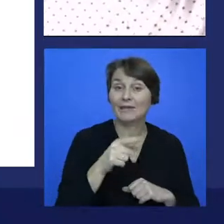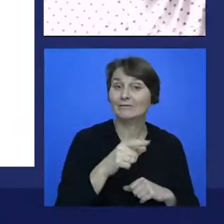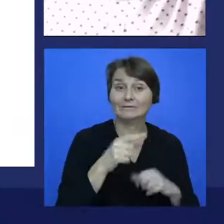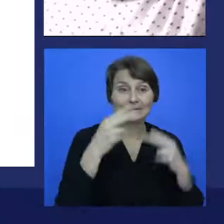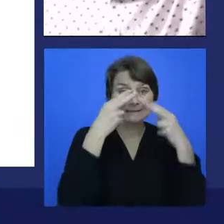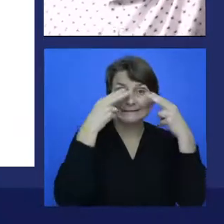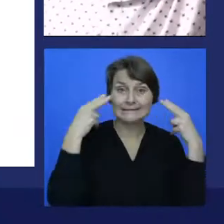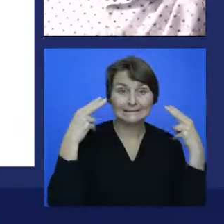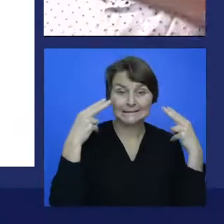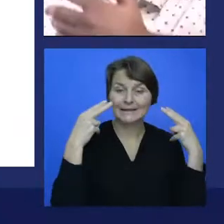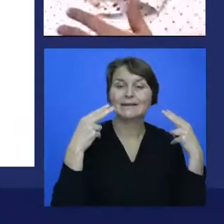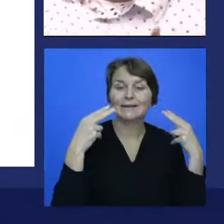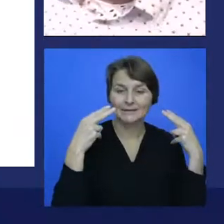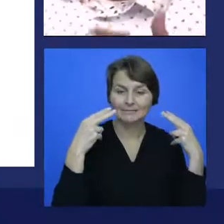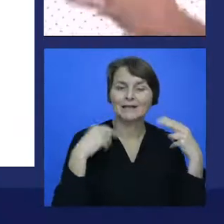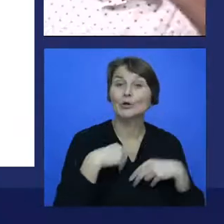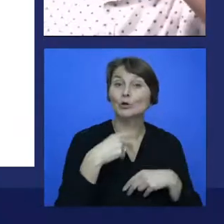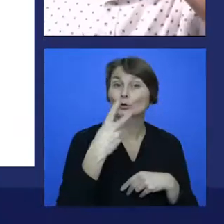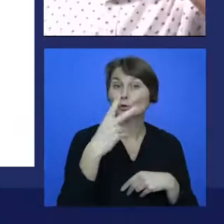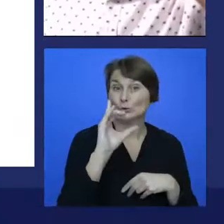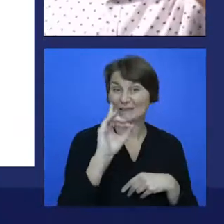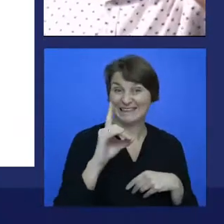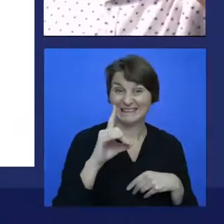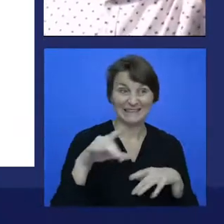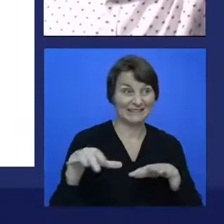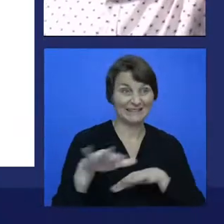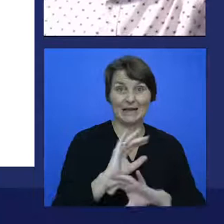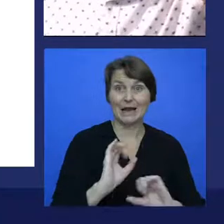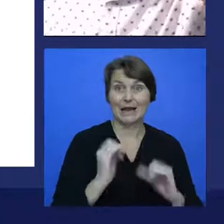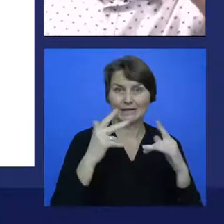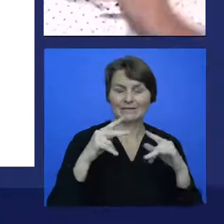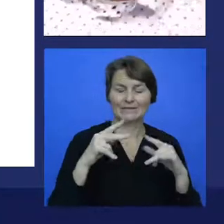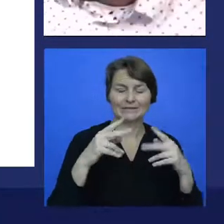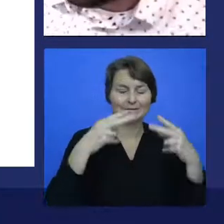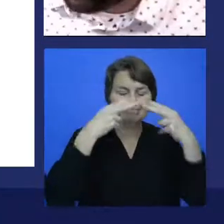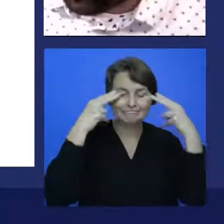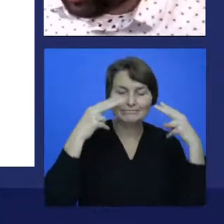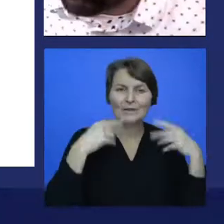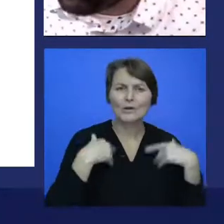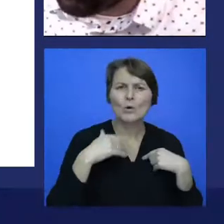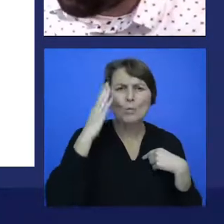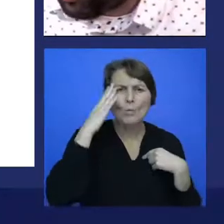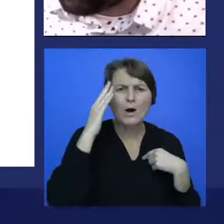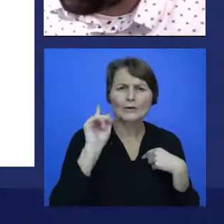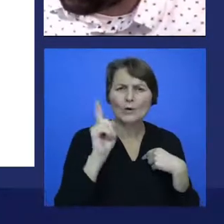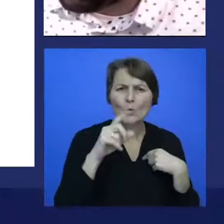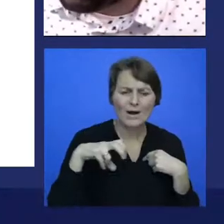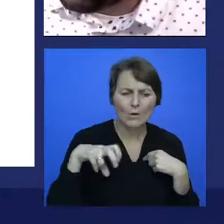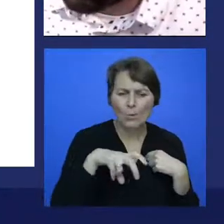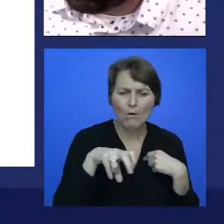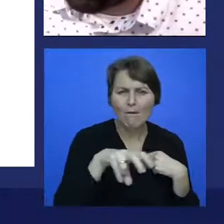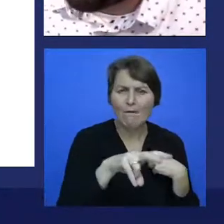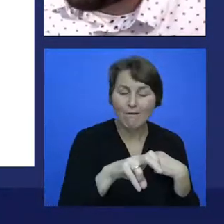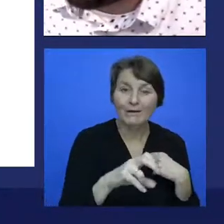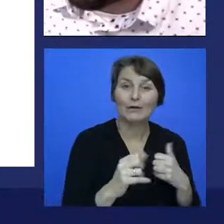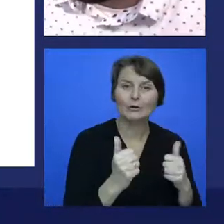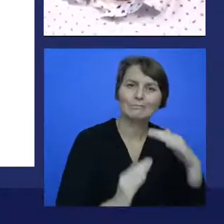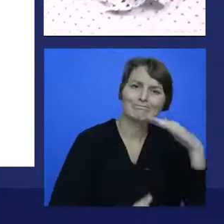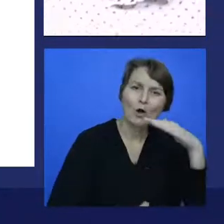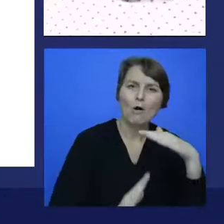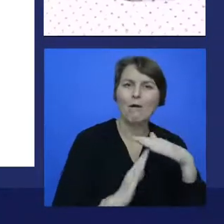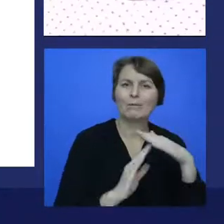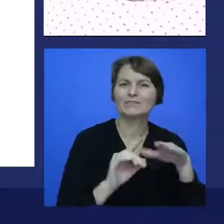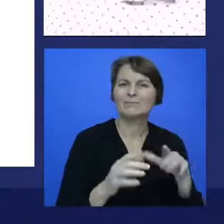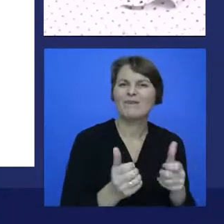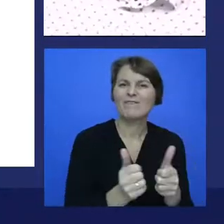right? Mario lives in 2D space, and you want to know where to walk to get the optimal value, which is 0, right? Because we